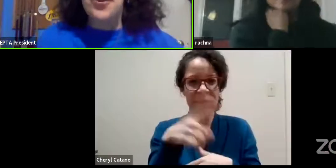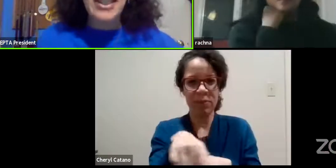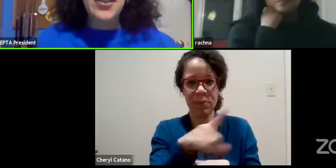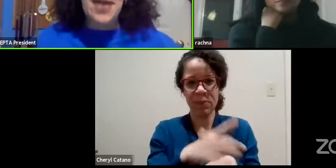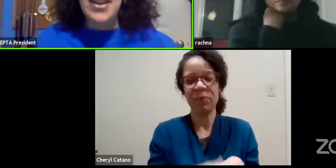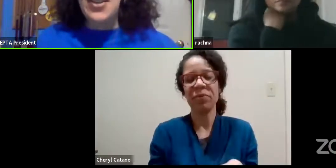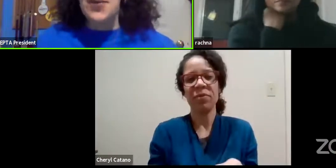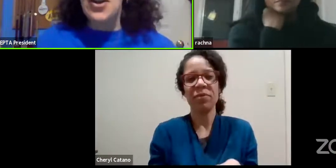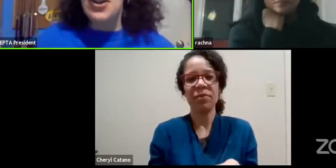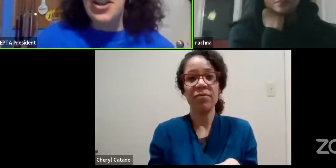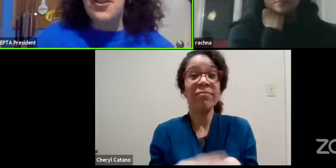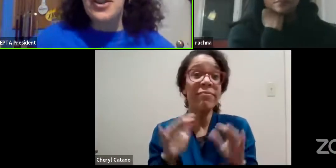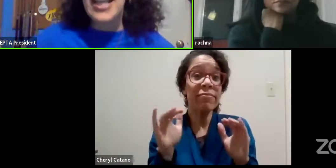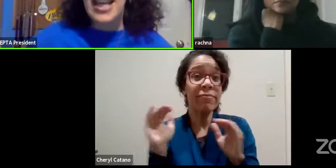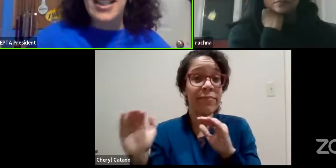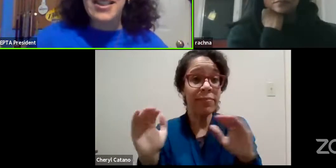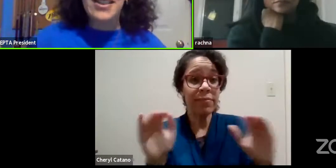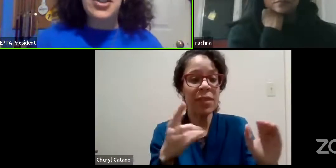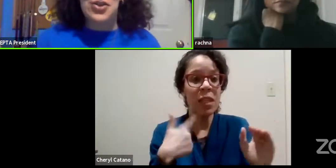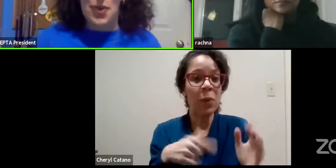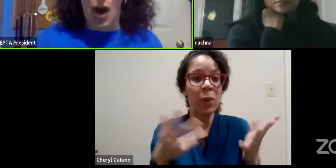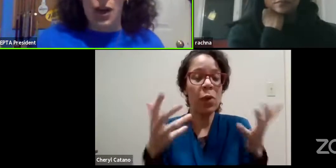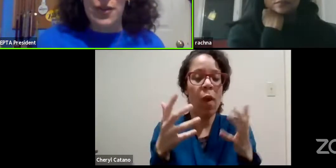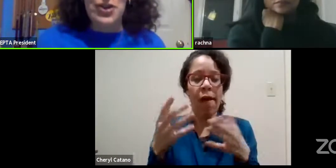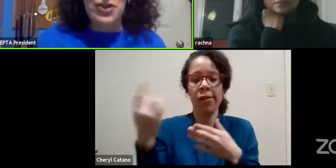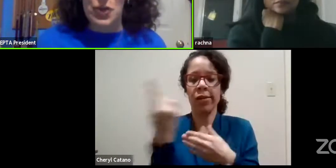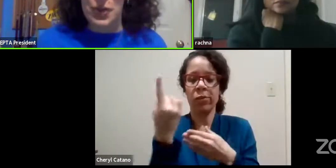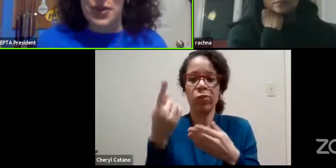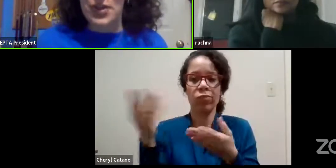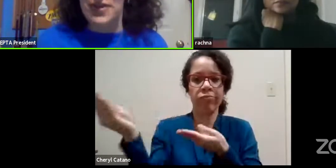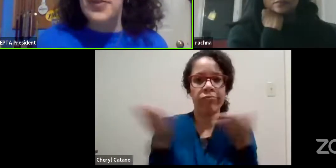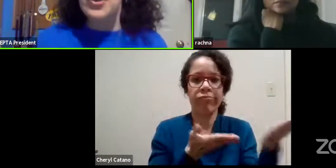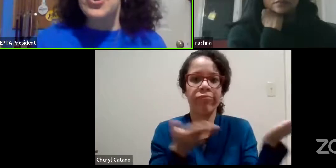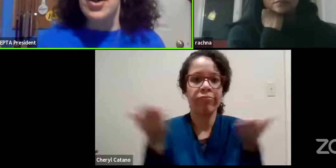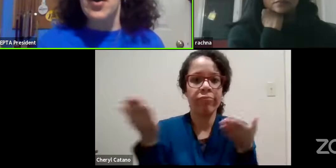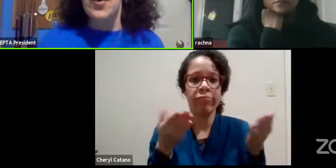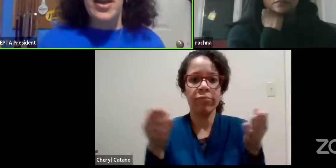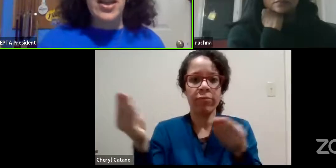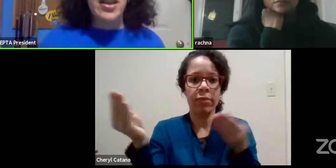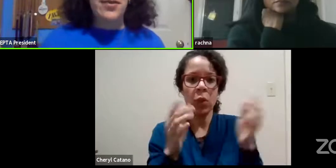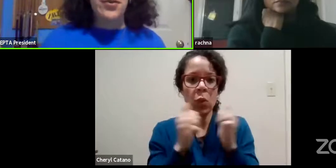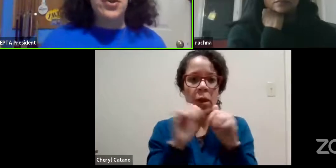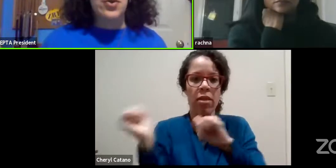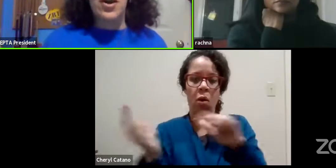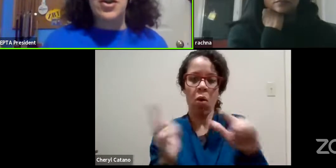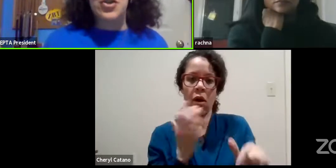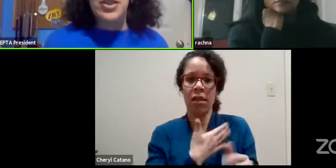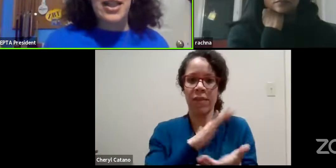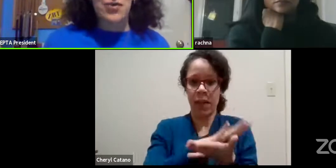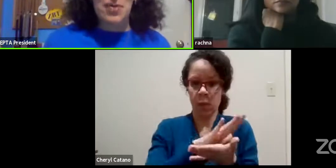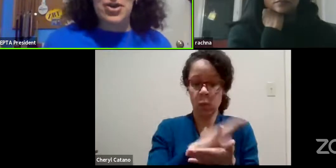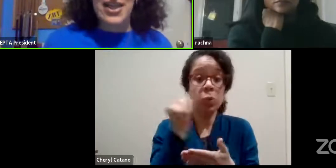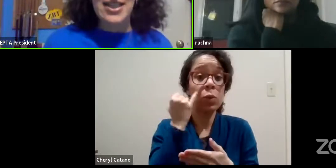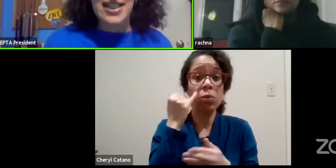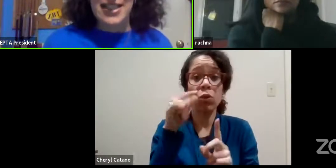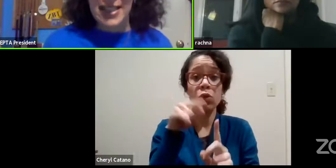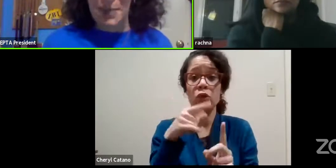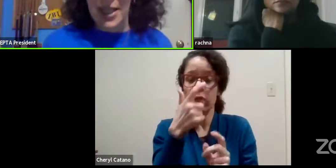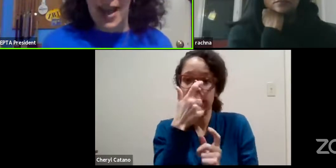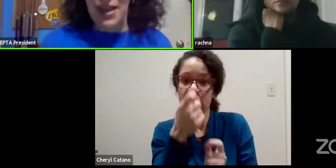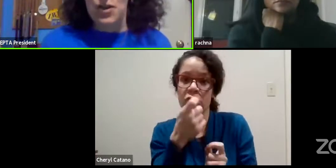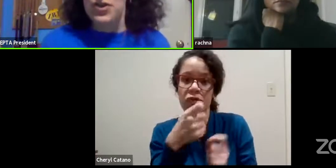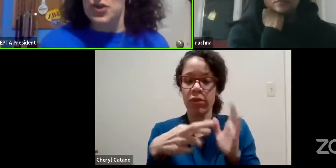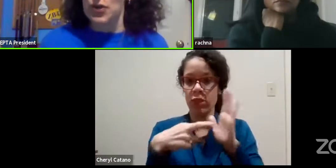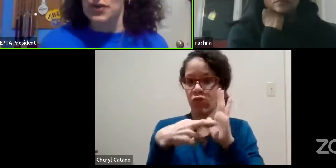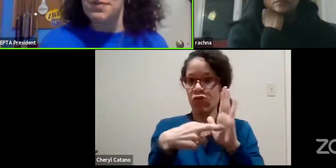A friendly reminder that we are looking for liaisons to all of our schools. So if you are interested in representing